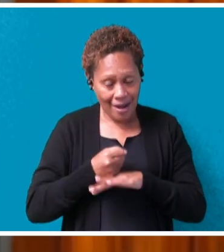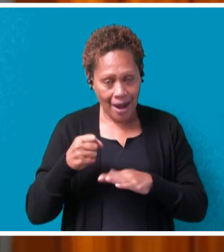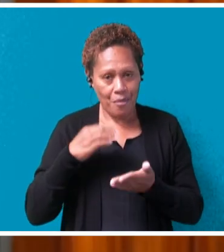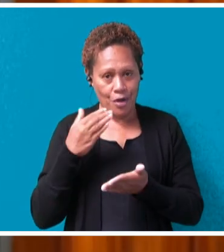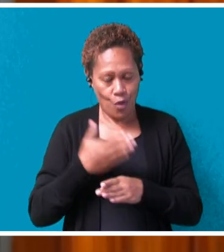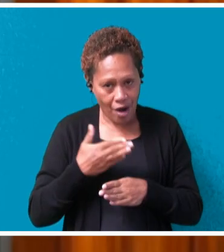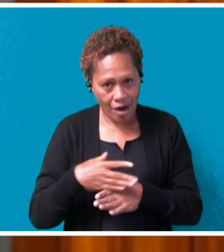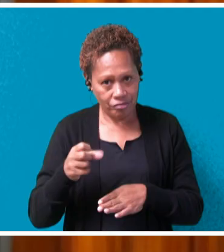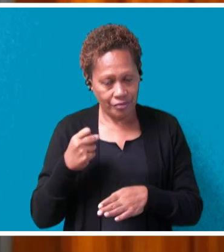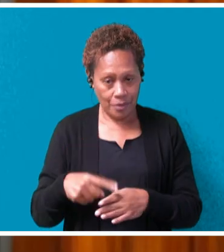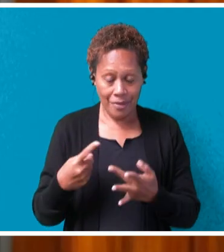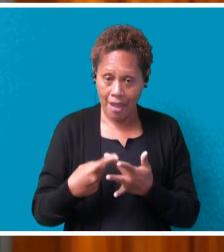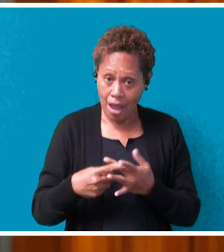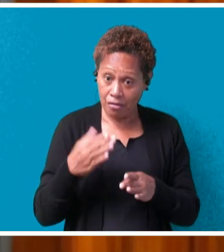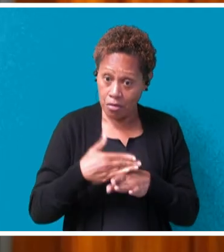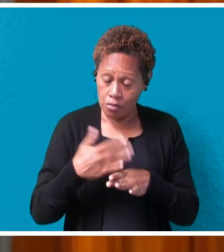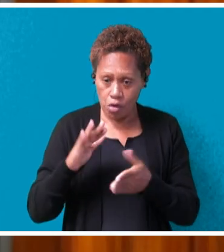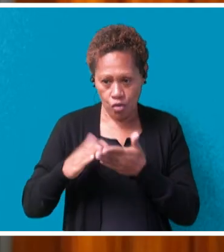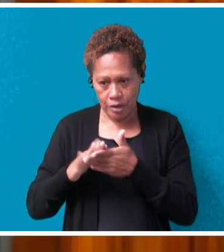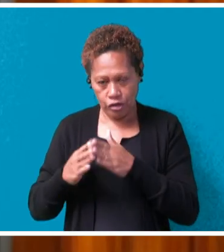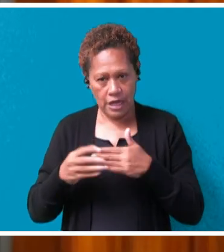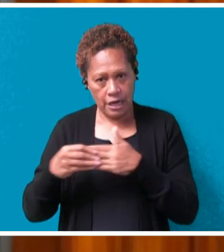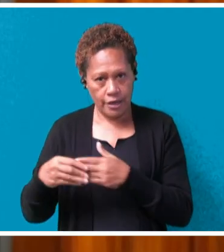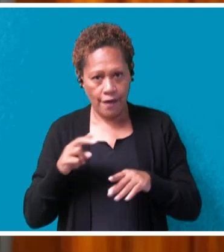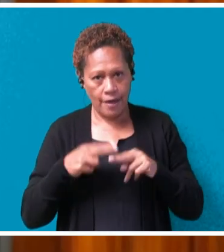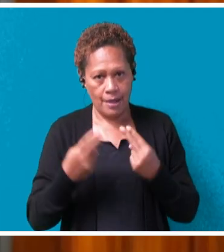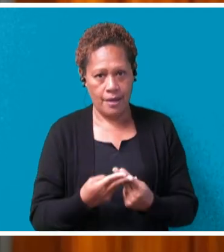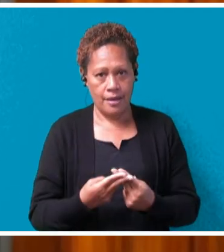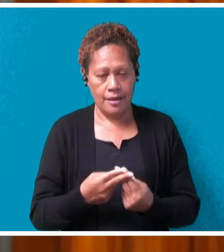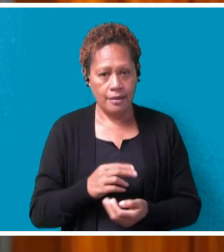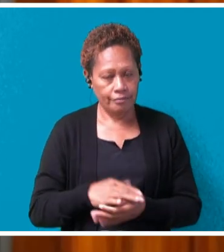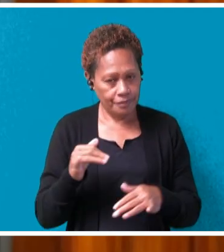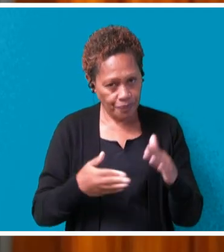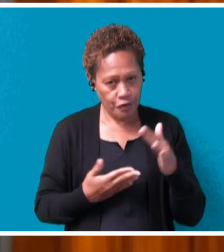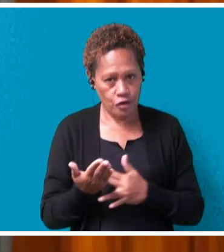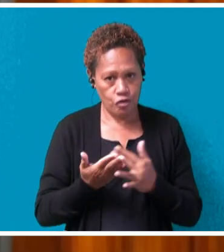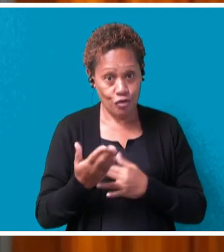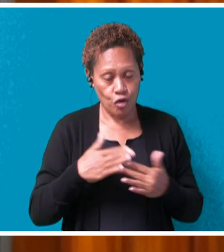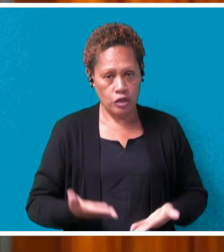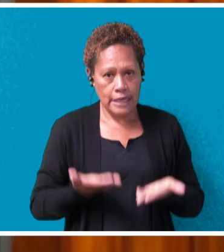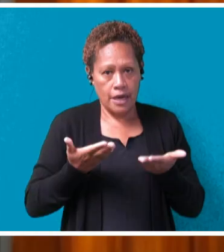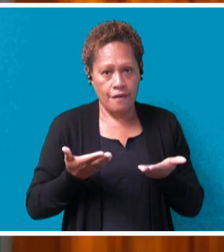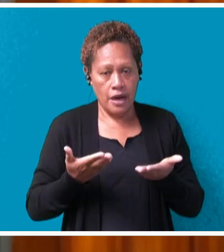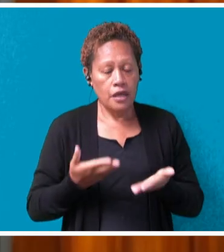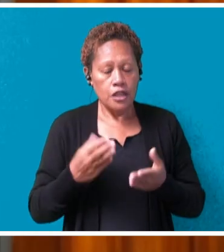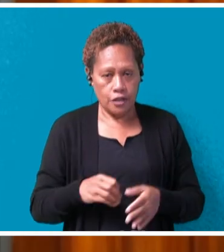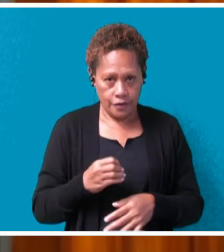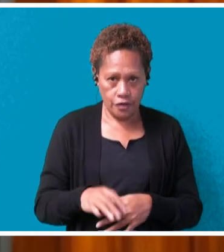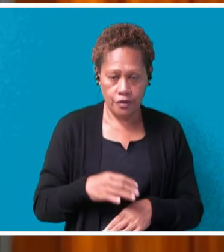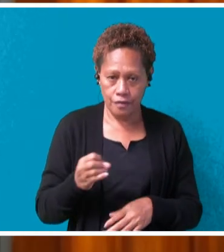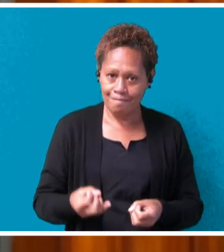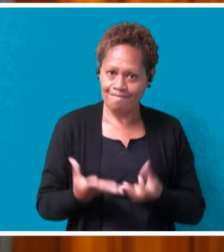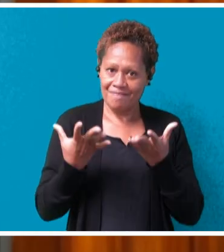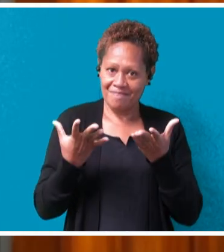peacekeepers, our community leaders, and our families. It is through their sacrifice, their service, and